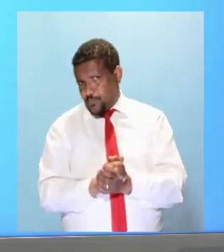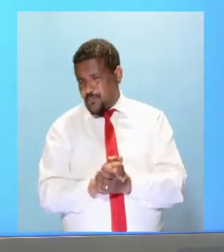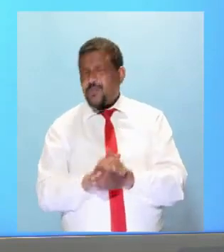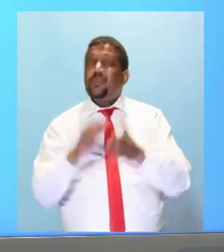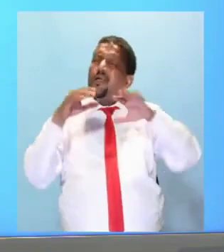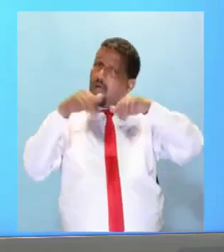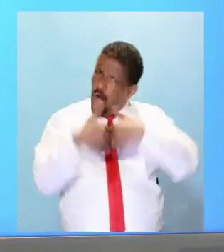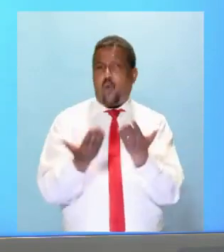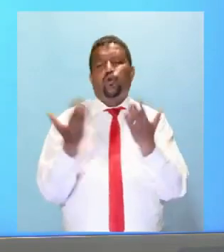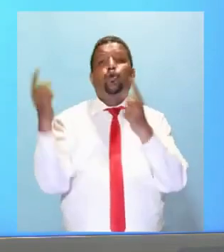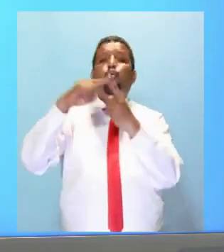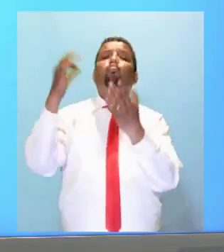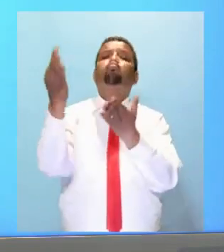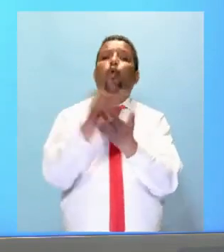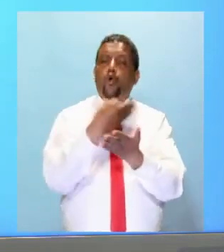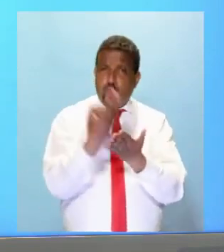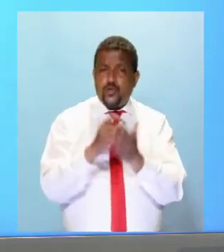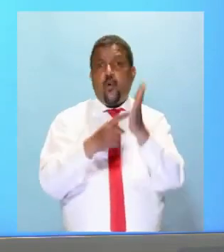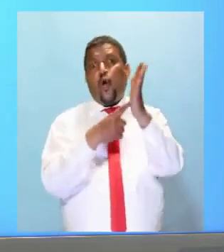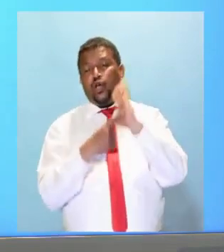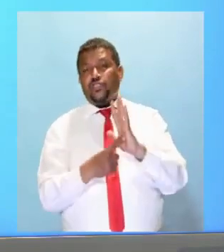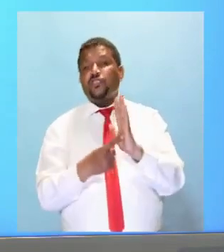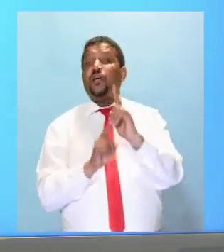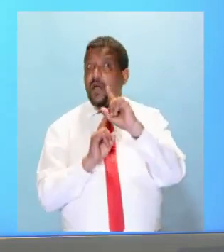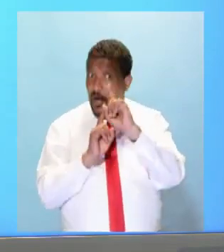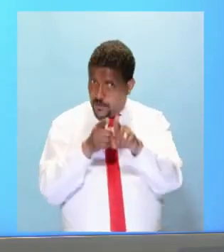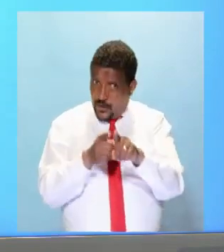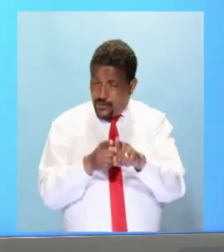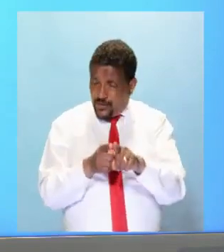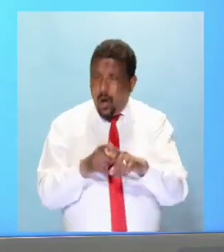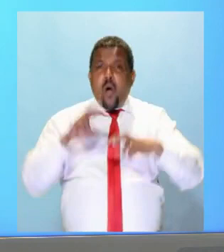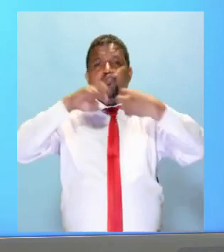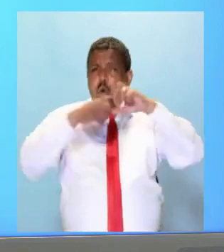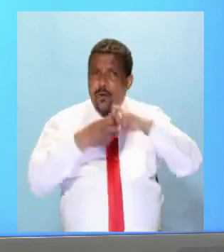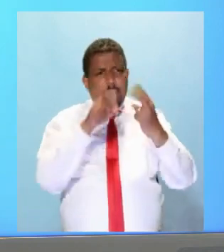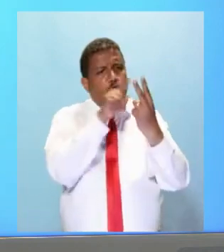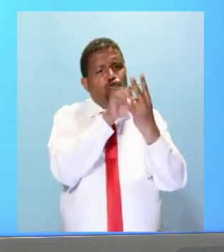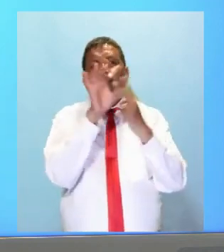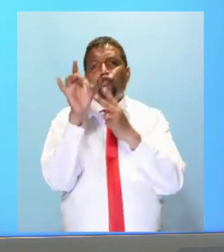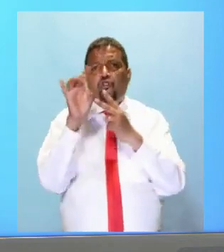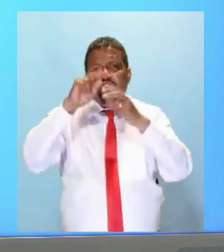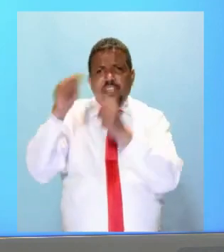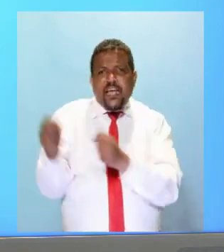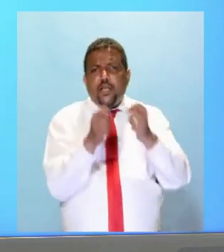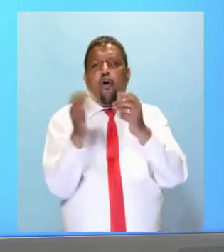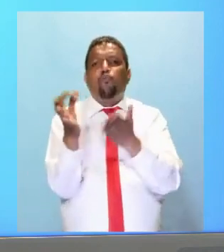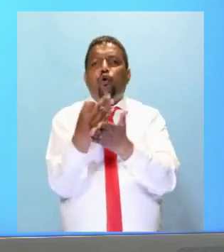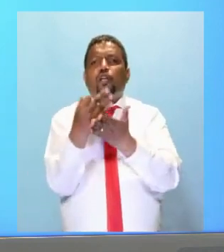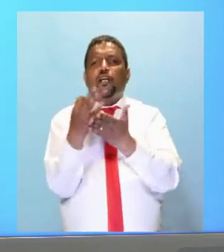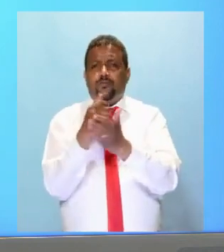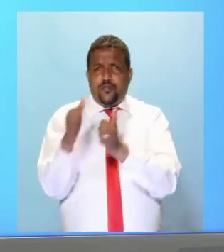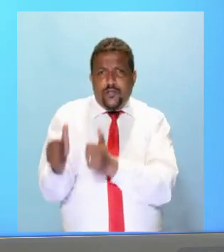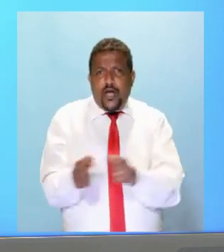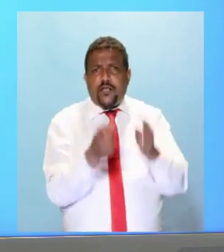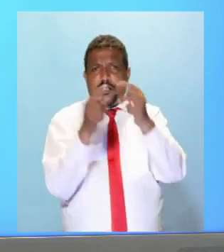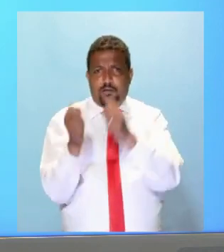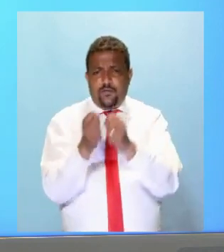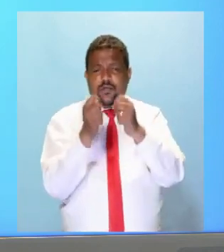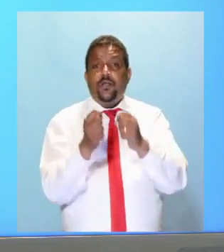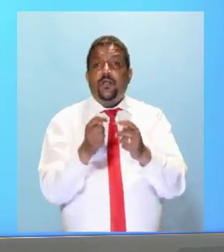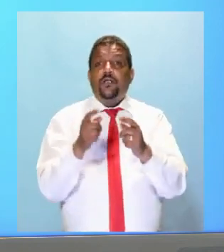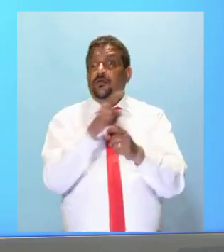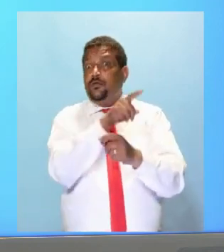The how to produce question addresses the problem of choice of techniques of production. There are